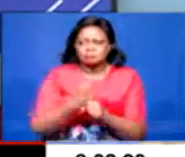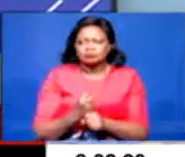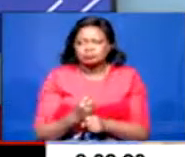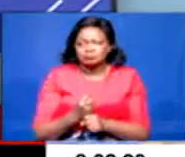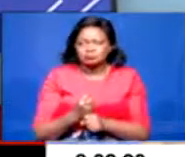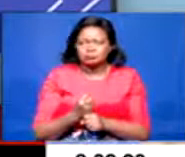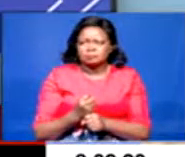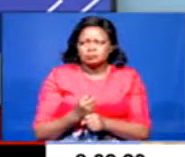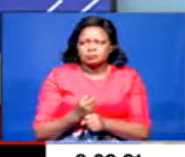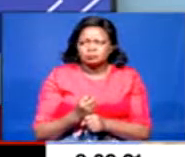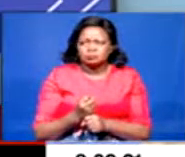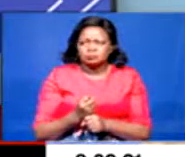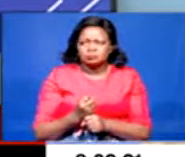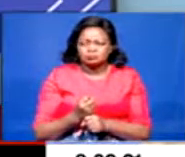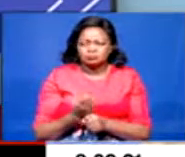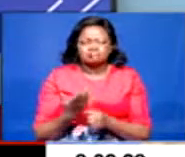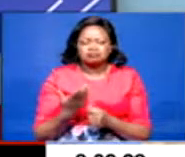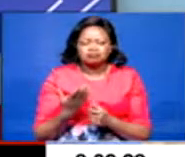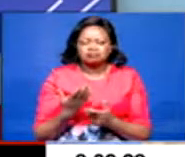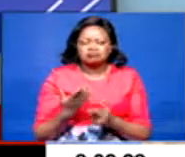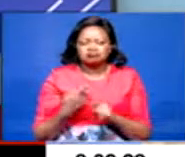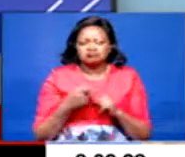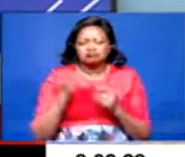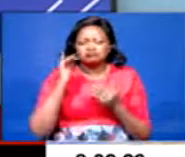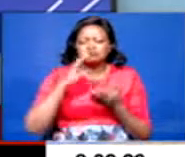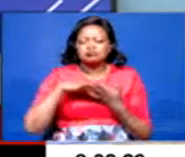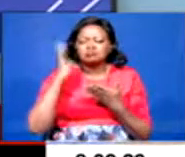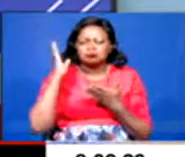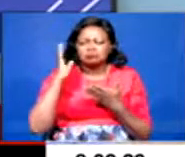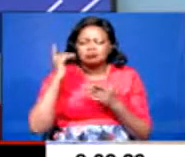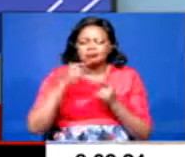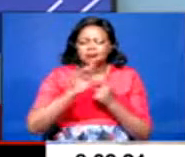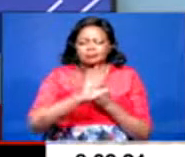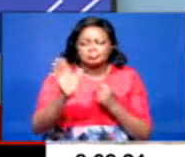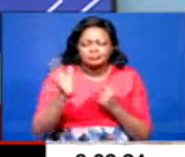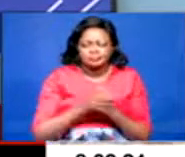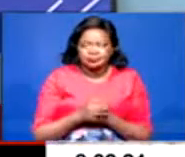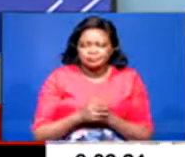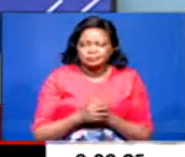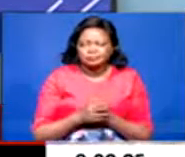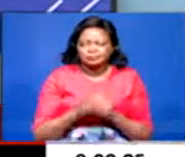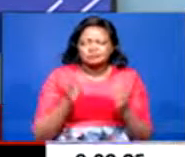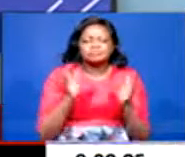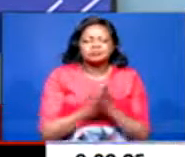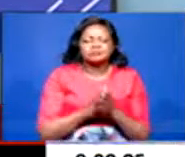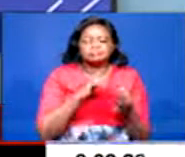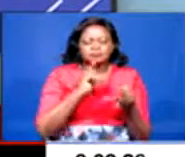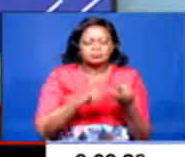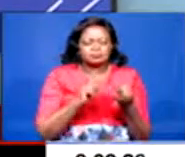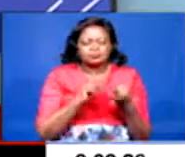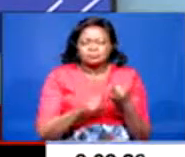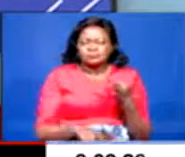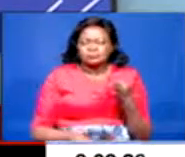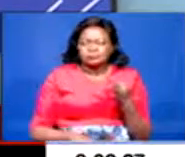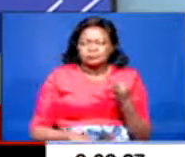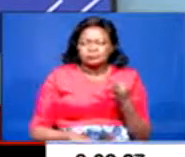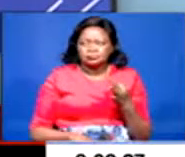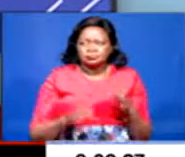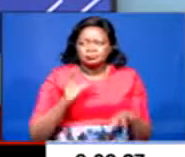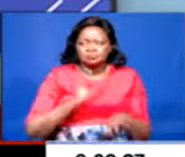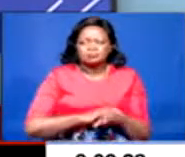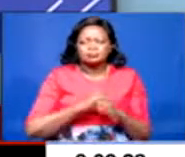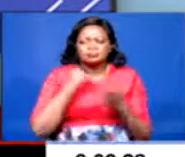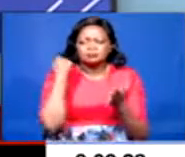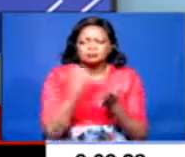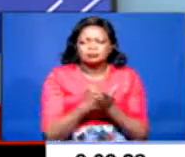above other government bodies, but we expect much more from them. There is the aspect of getting an audit report. I